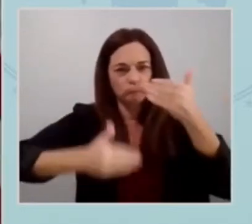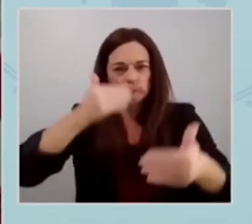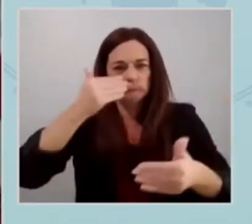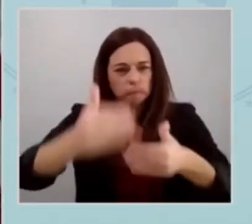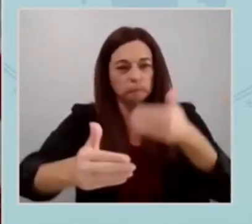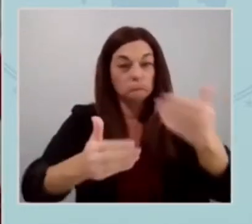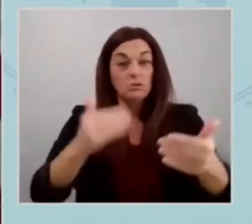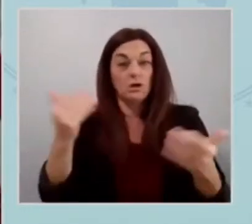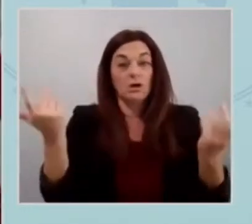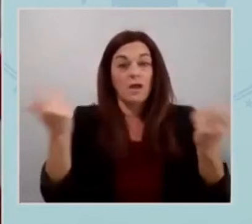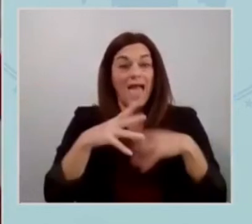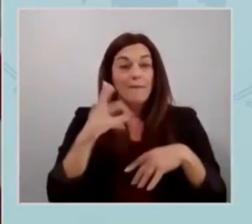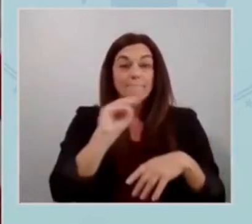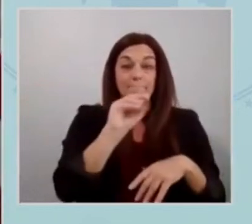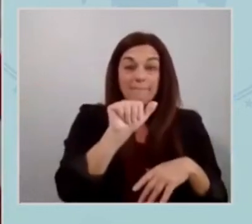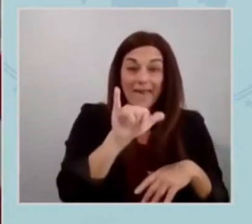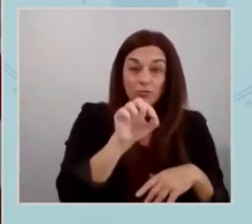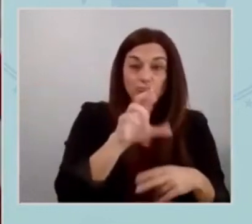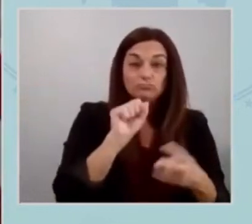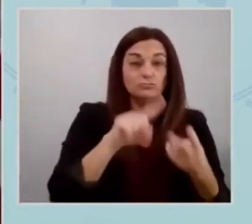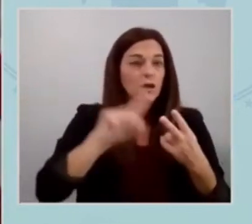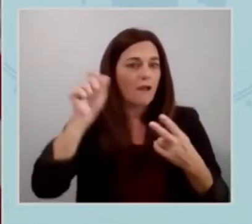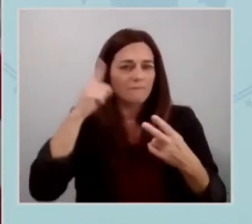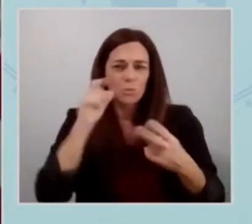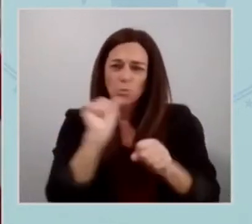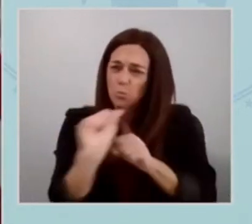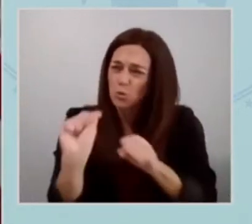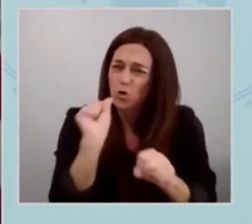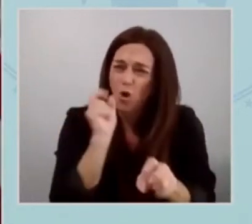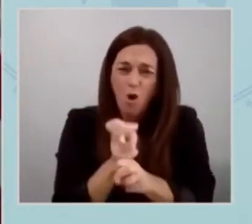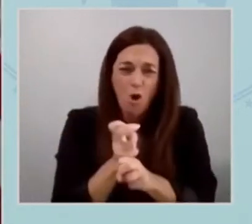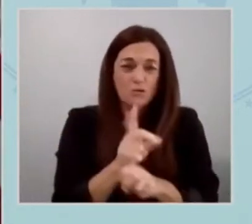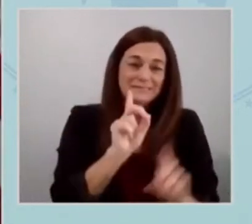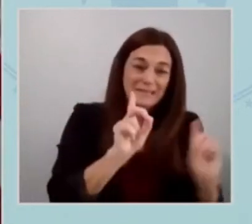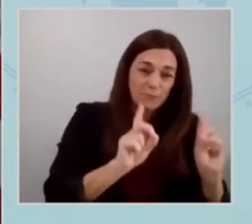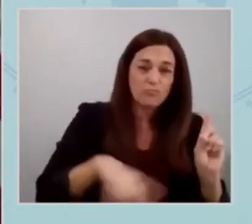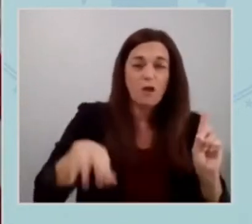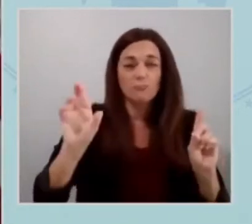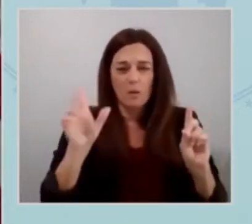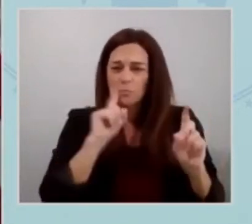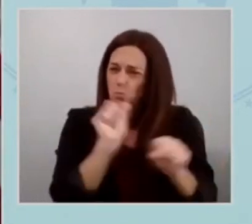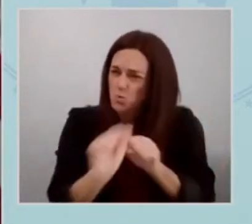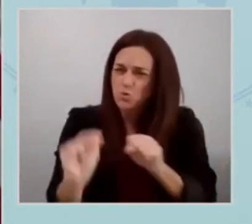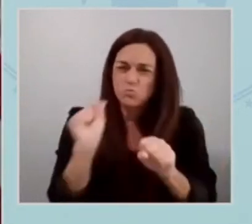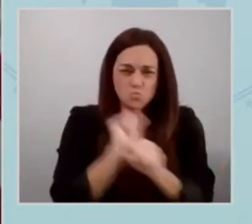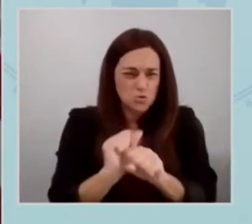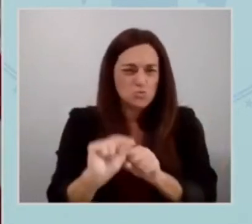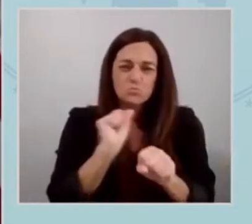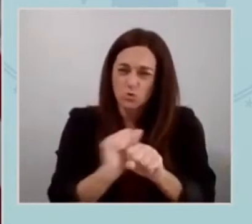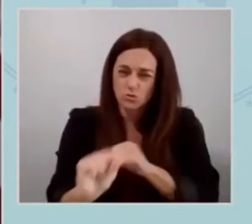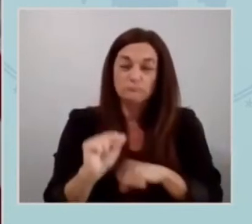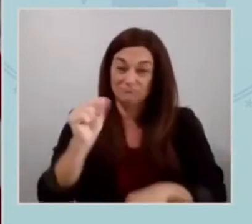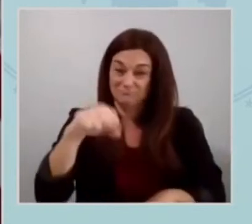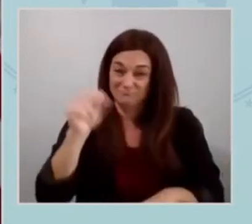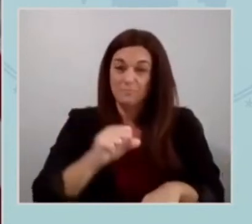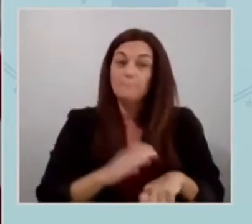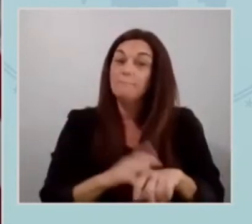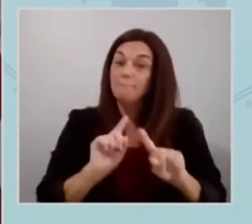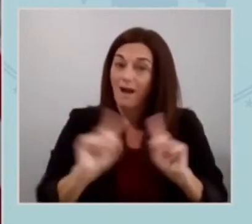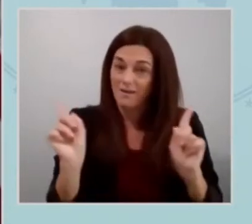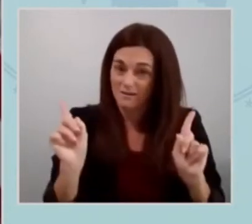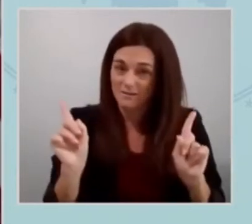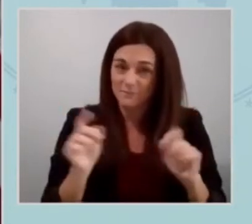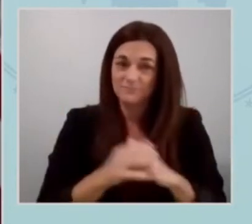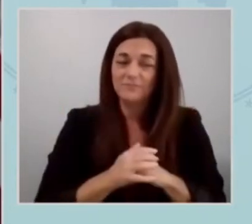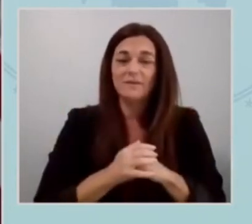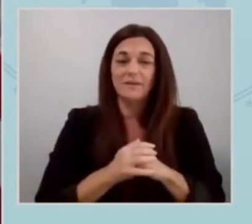a guidepost for how people can move forward, instead of leaving it to and the mayors and governors are working like hell, Democrat and Republican.